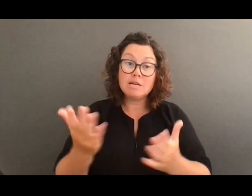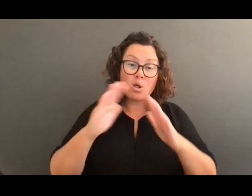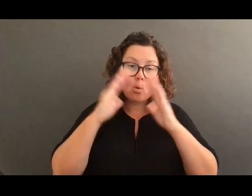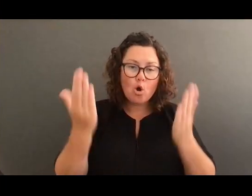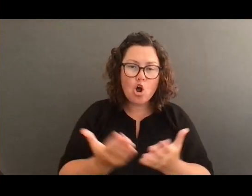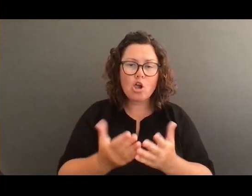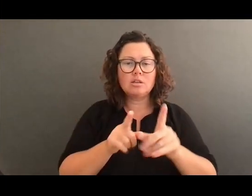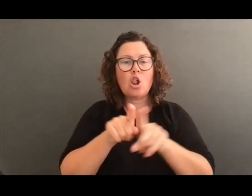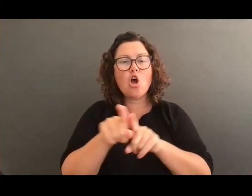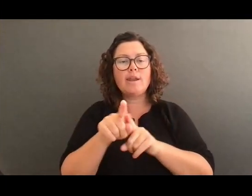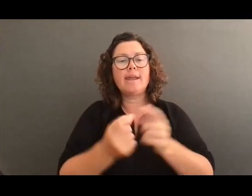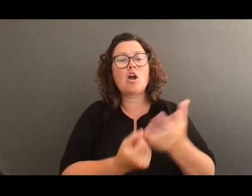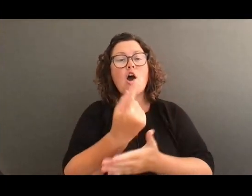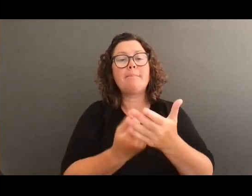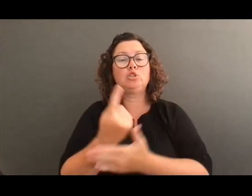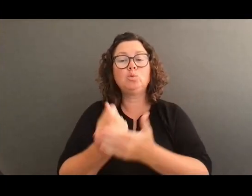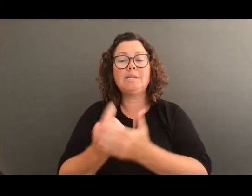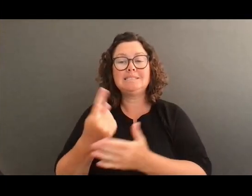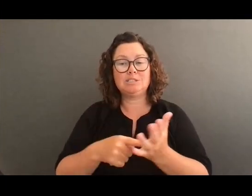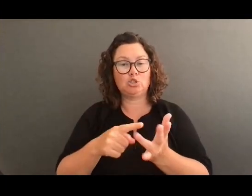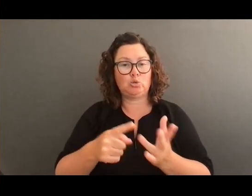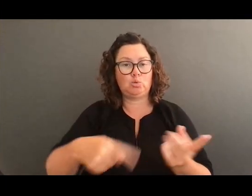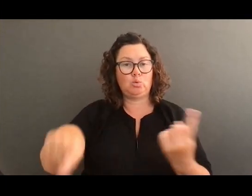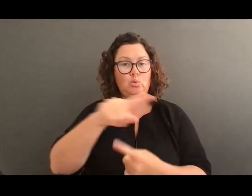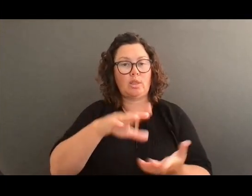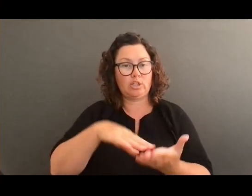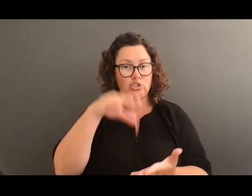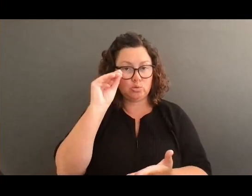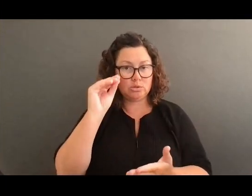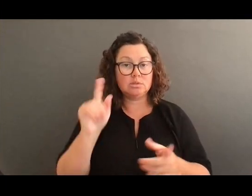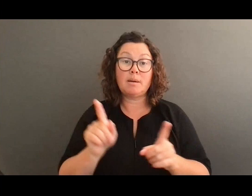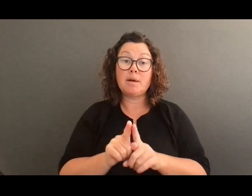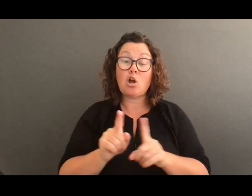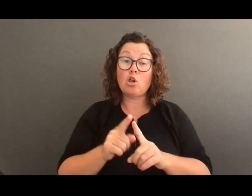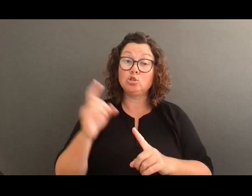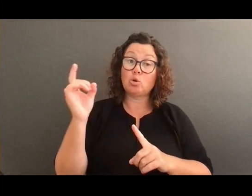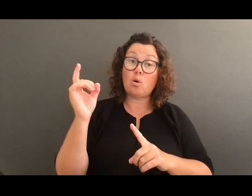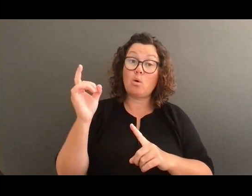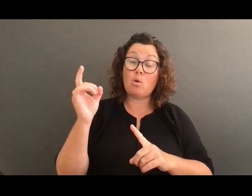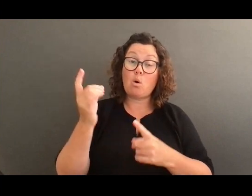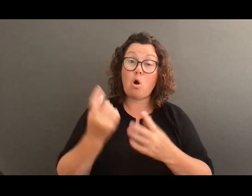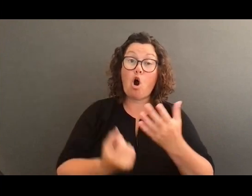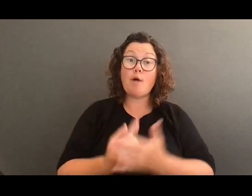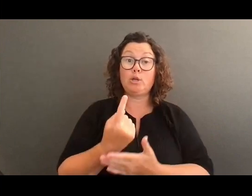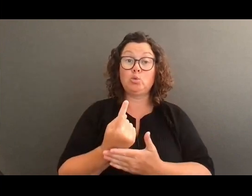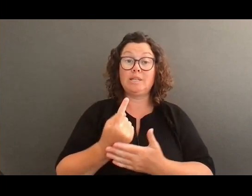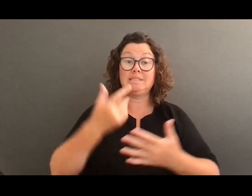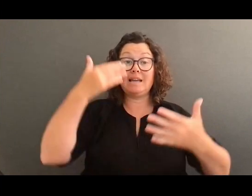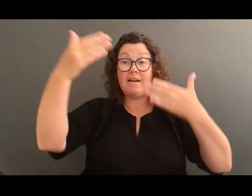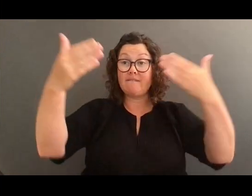more than that, it's an opportunity for this art gallery to be recognised and understood as vital in our learning